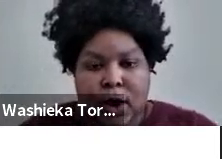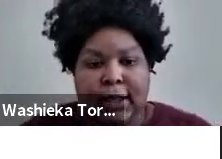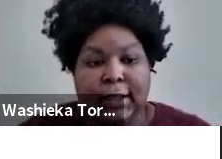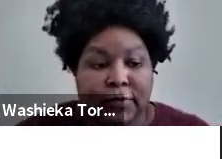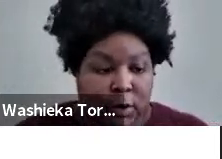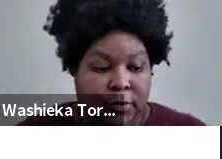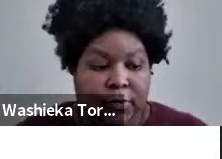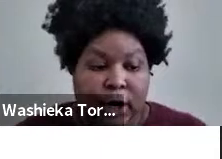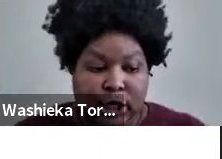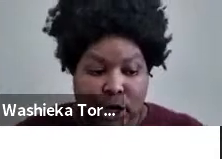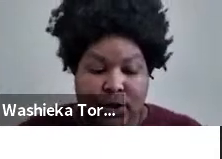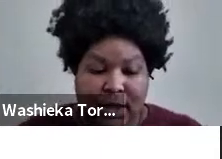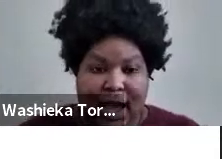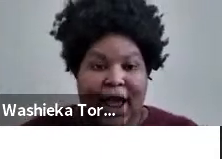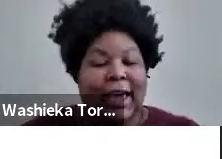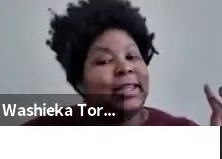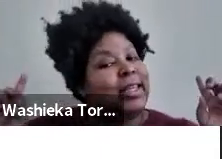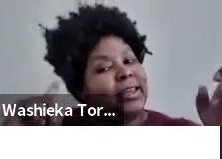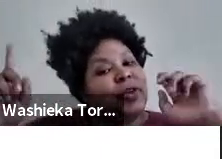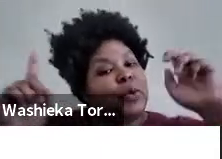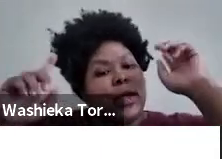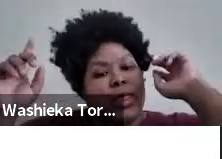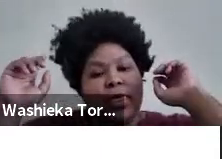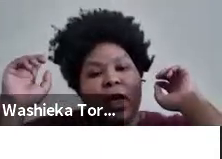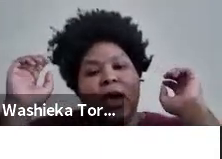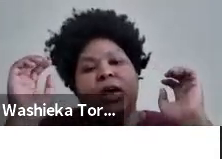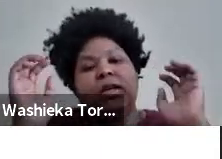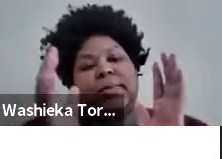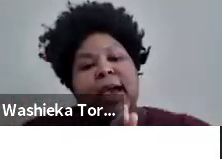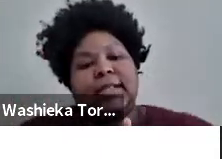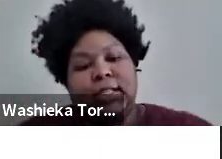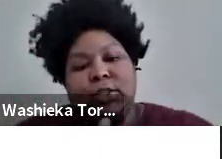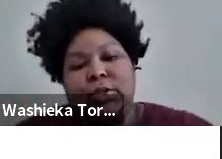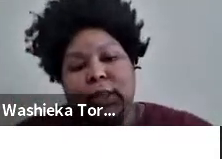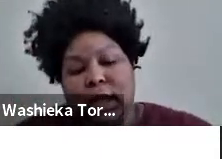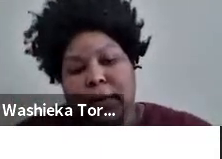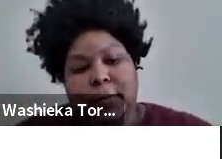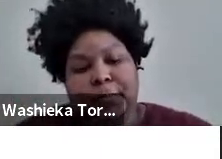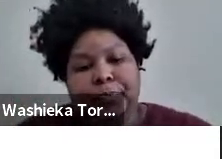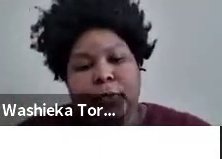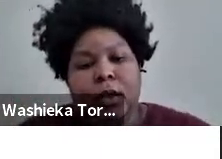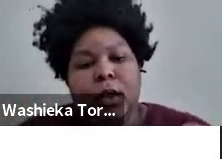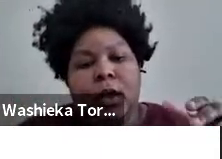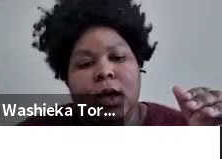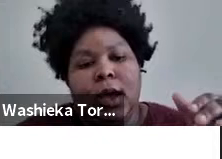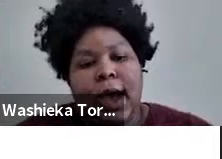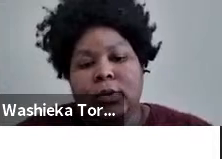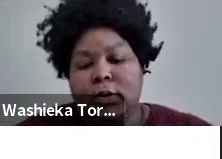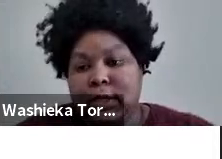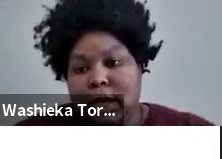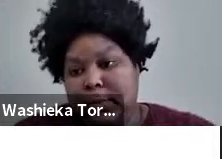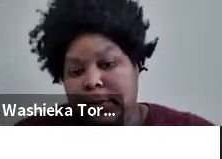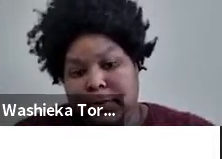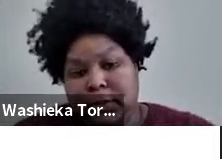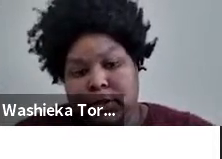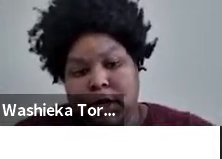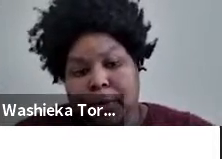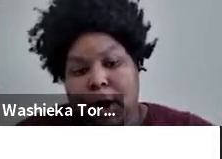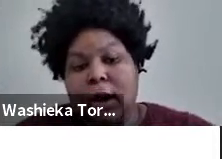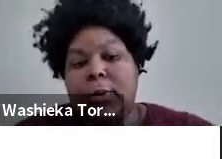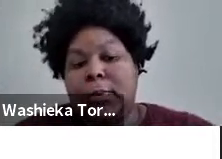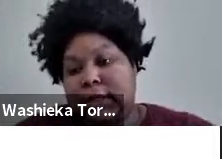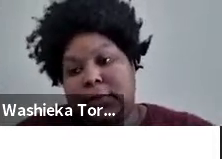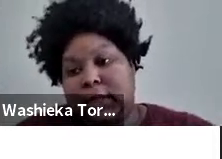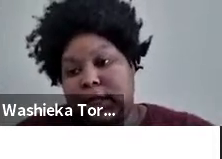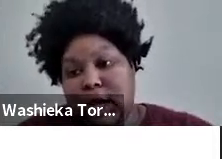And so I leave you, before I show you the guide, I leave you with some access issues to think about. How do disabled people shop,